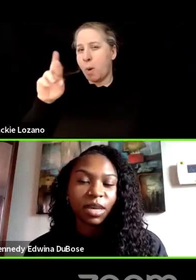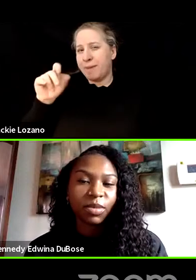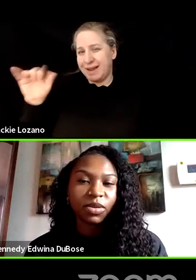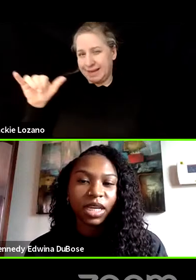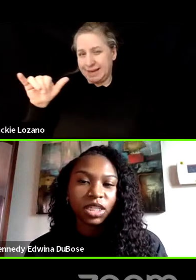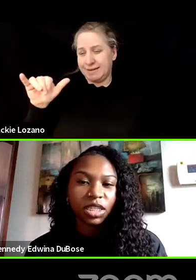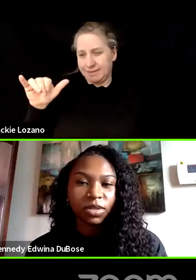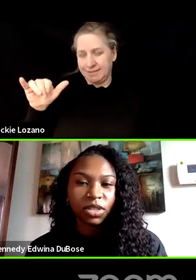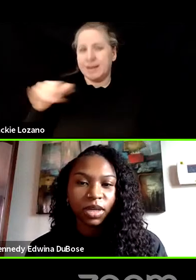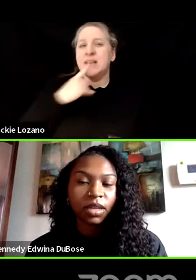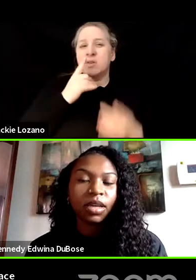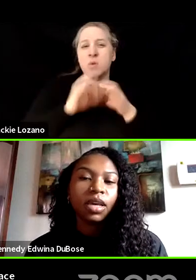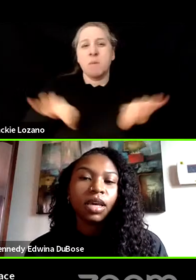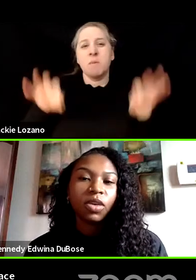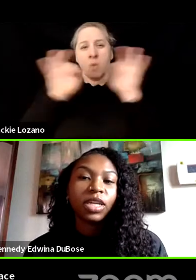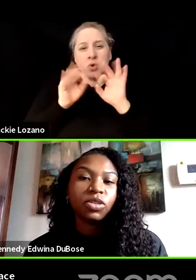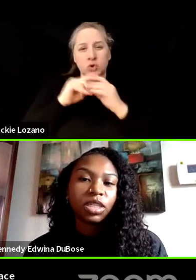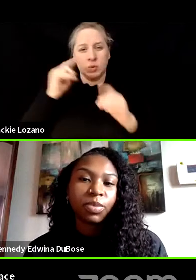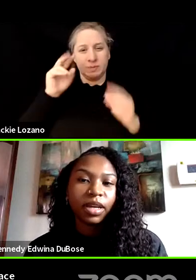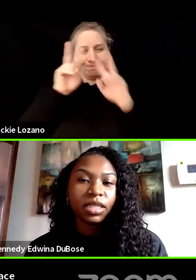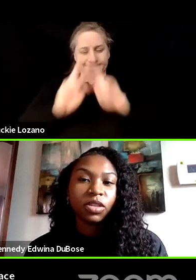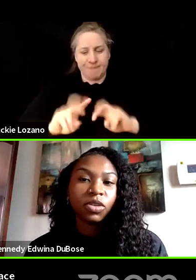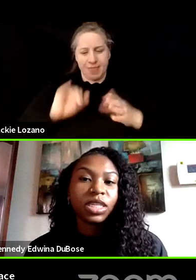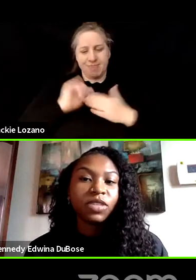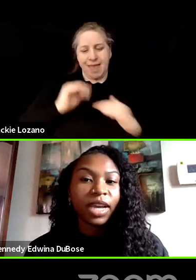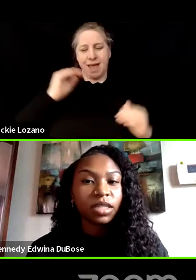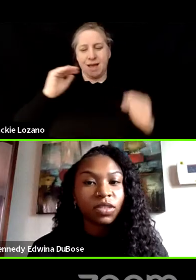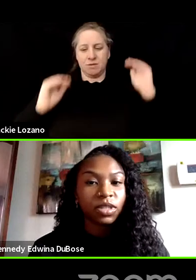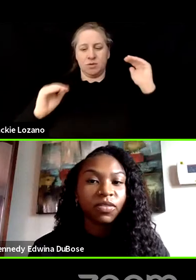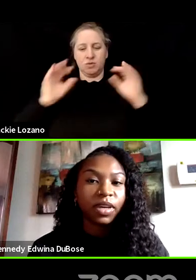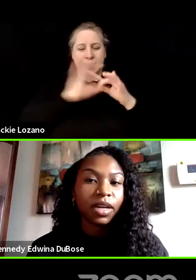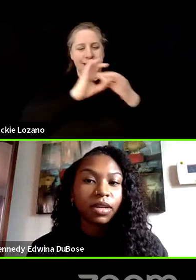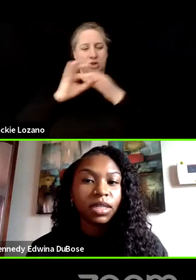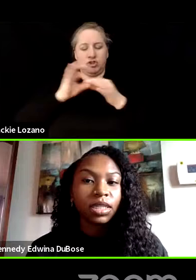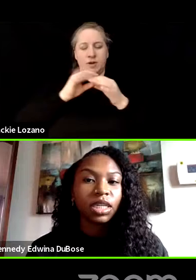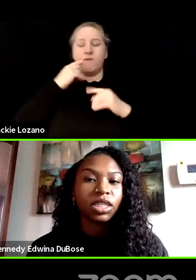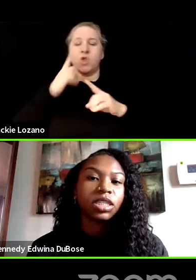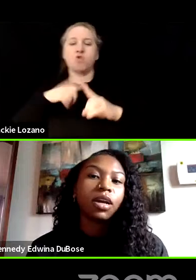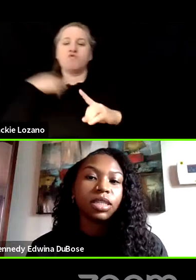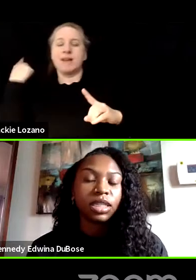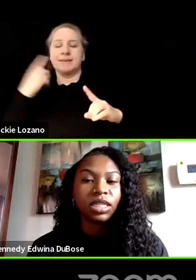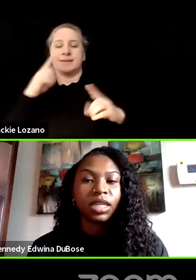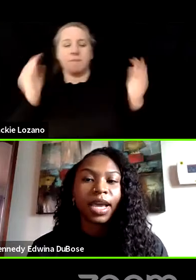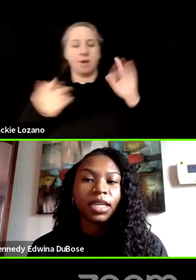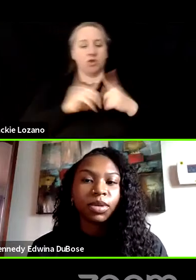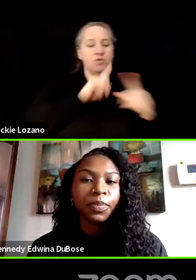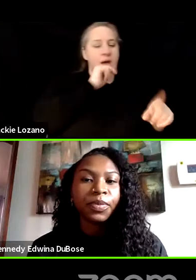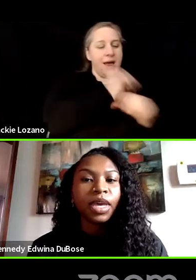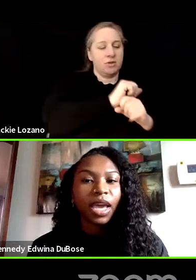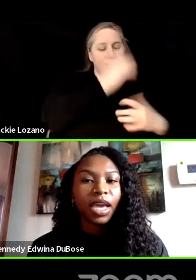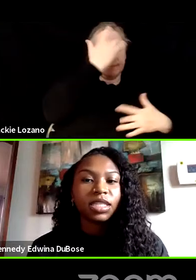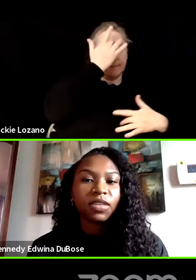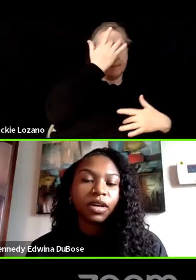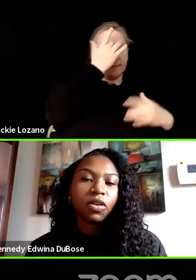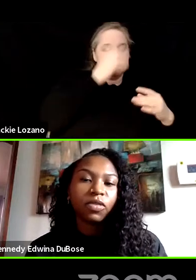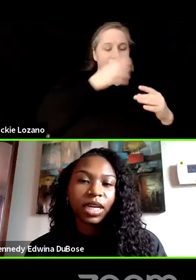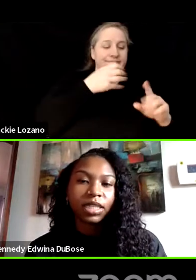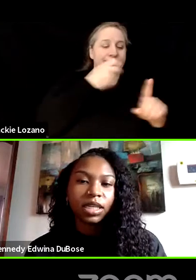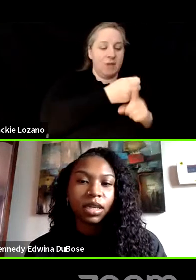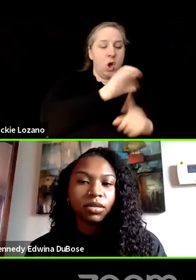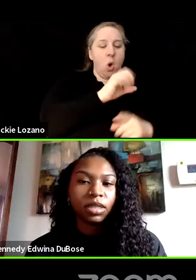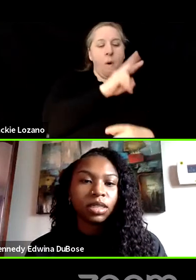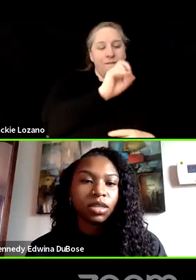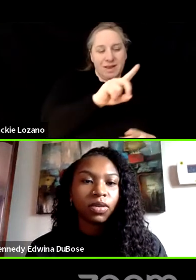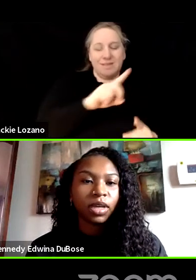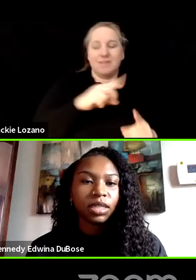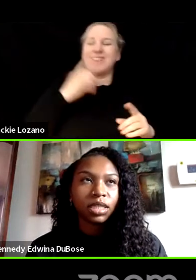to examine the relationship between the racial disparities and the risk factors for severe illness, such as heart disease and asthma, and severe